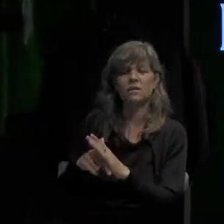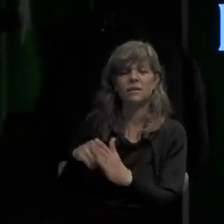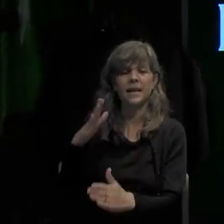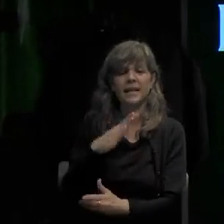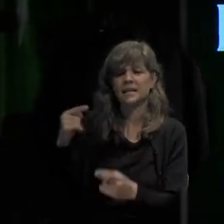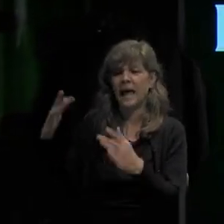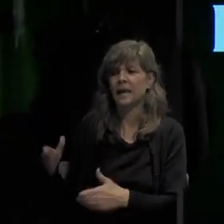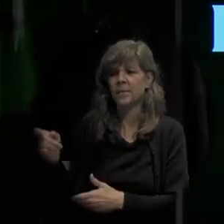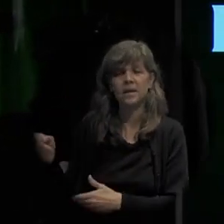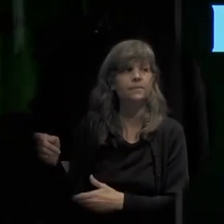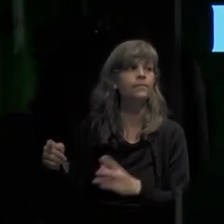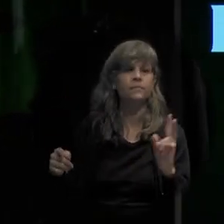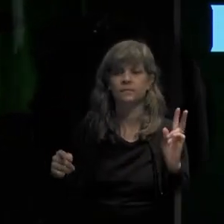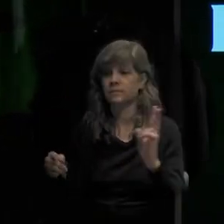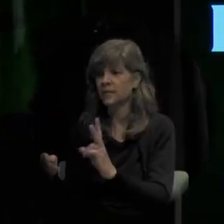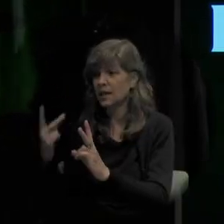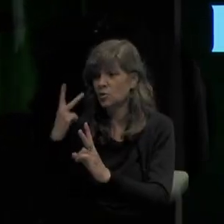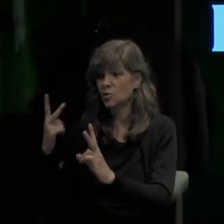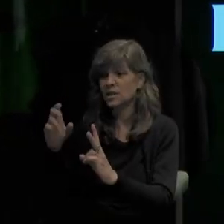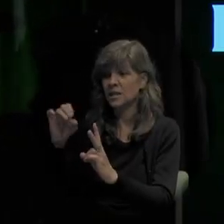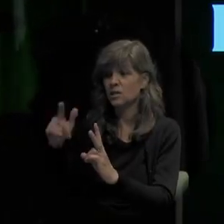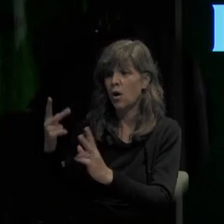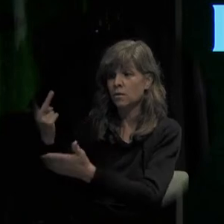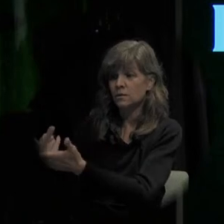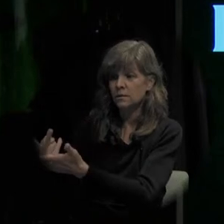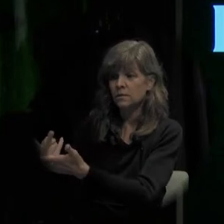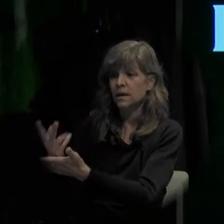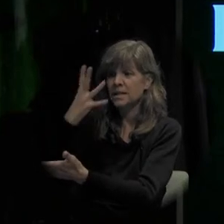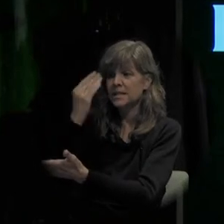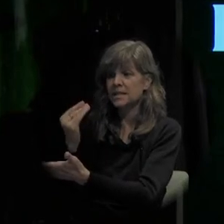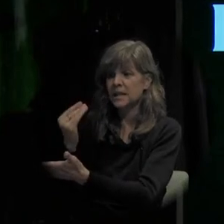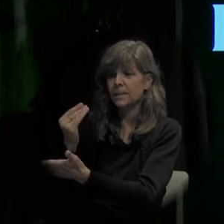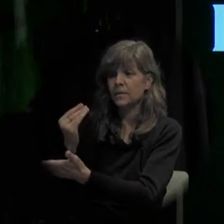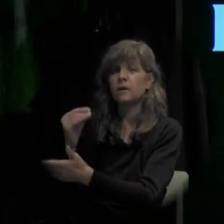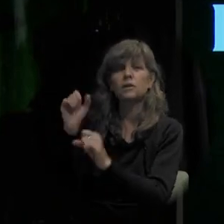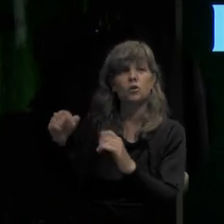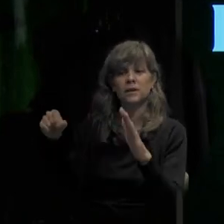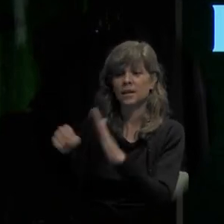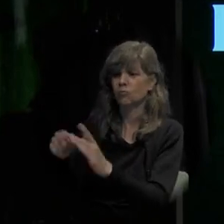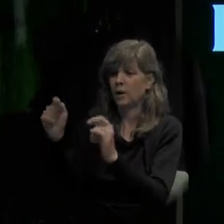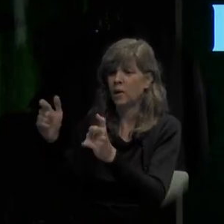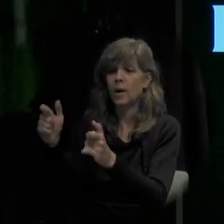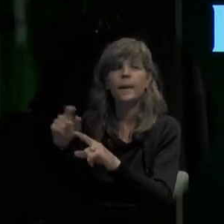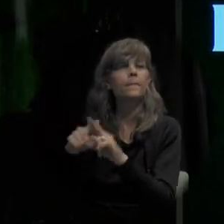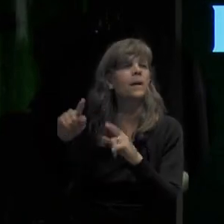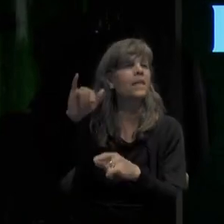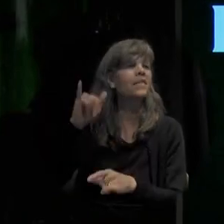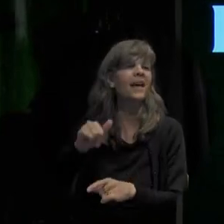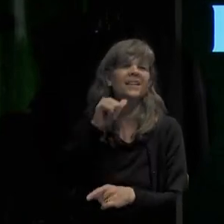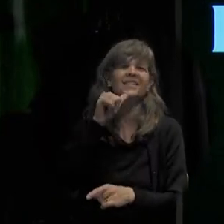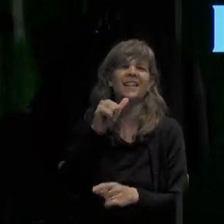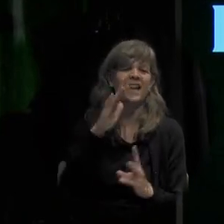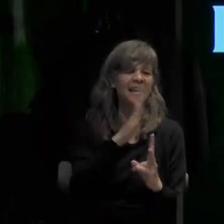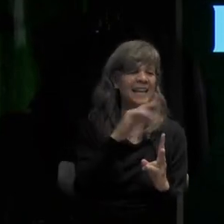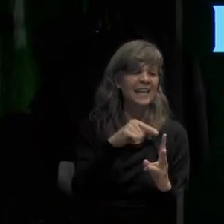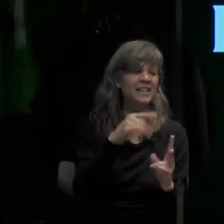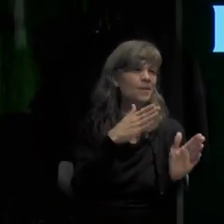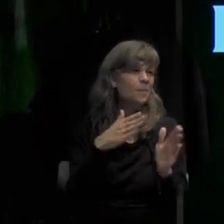all the way up, and there he is. But that's not his plan. Interesting. All right, back to the story.